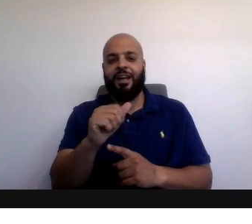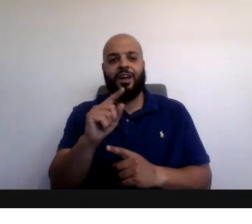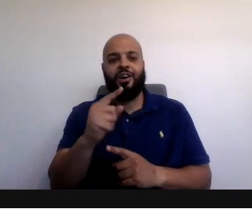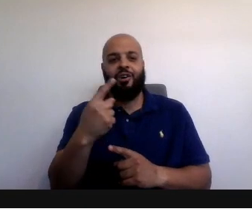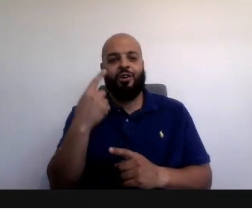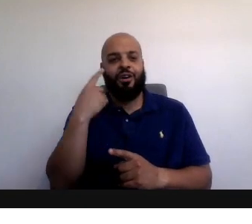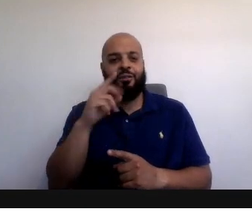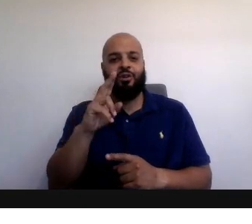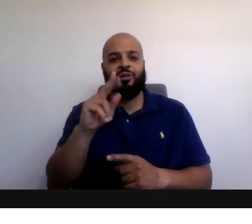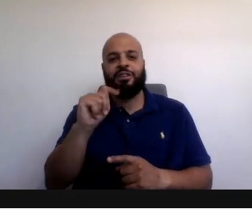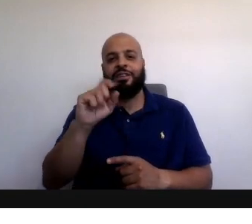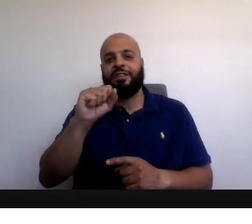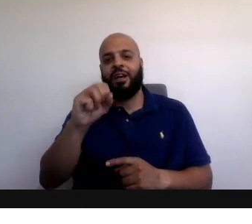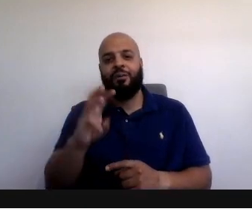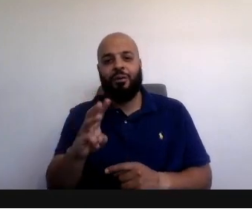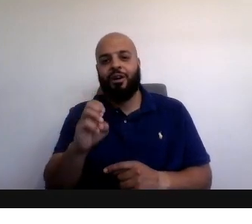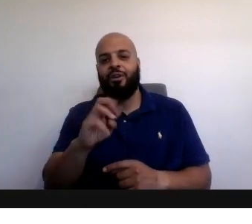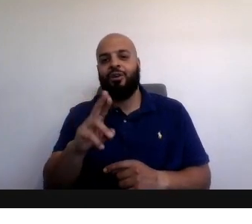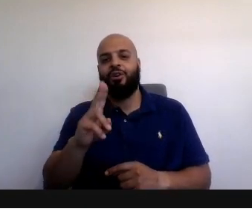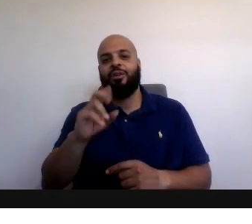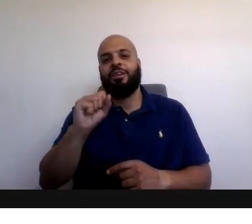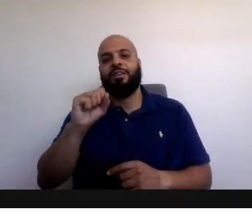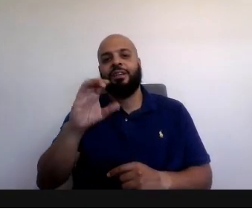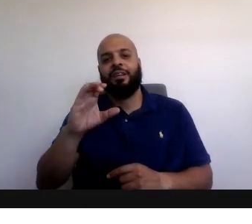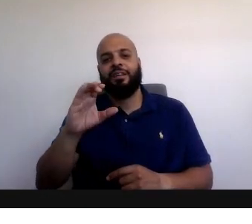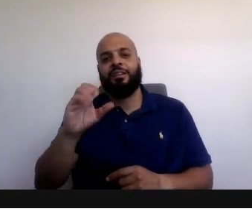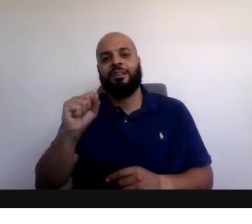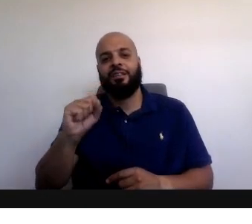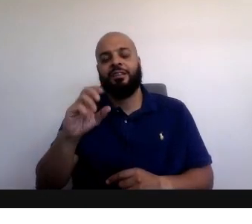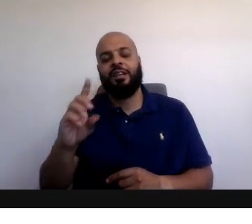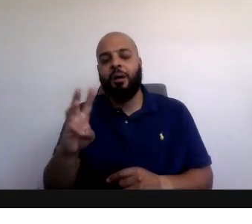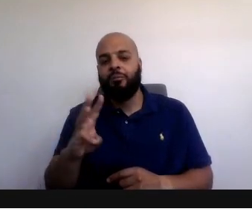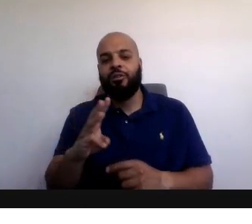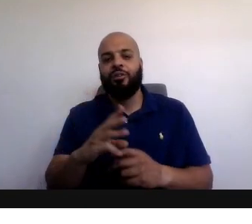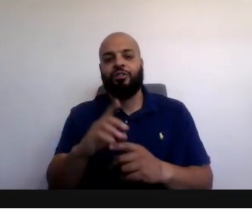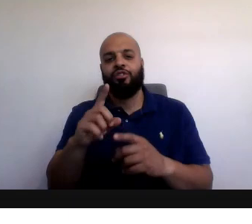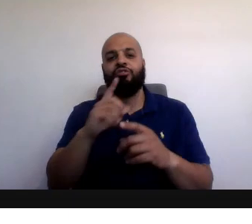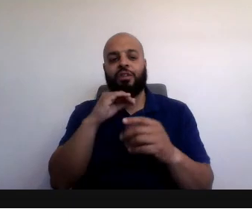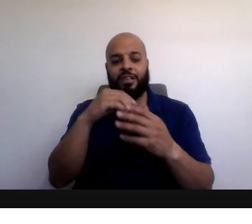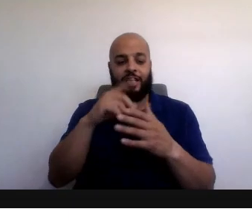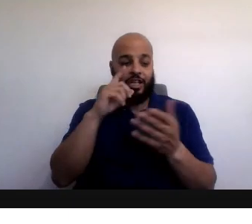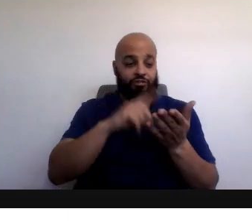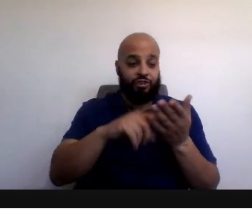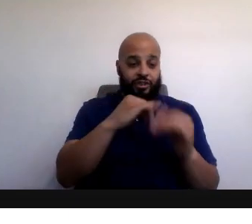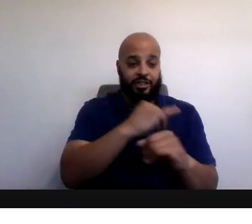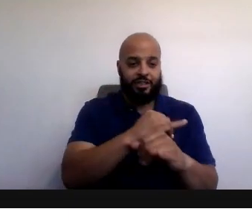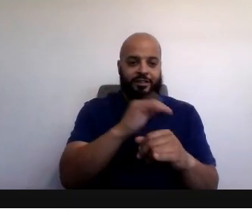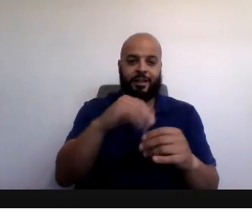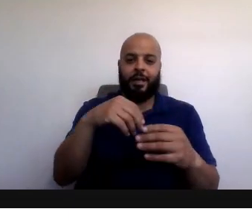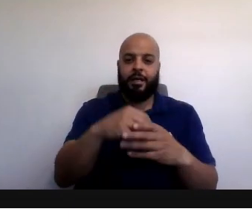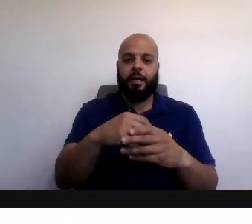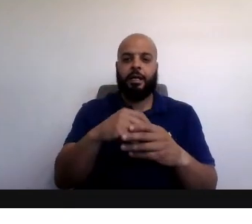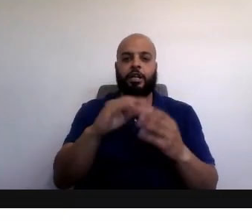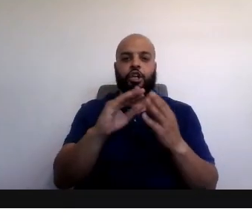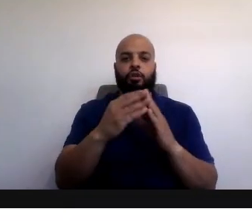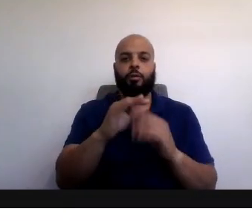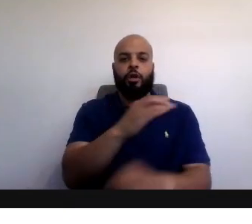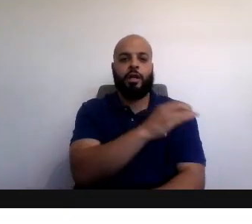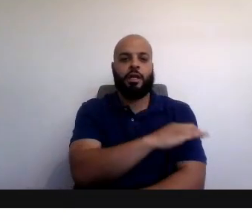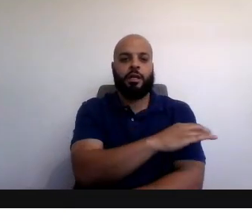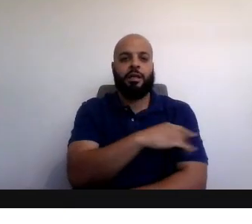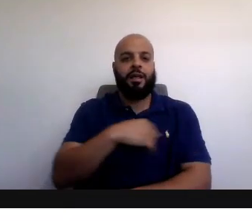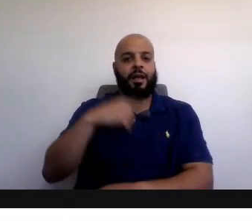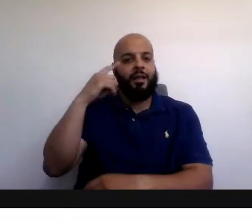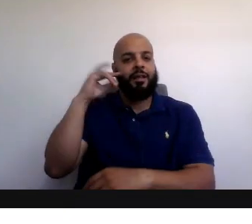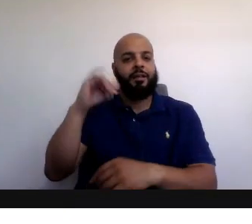a UT Southwestern. You're not coming into a UCSF type of research institution. You're coming into a neighborhood clinic. Mm-hmm. So I think that's the biggest challenge, is